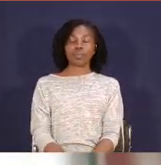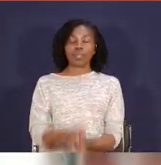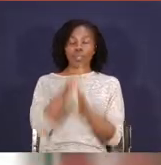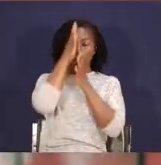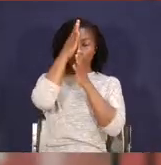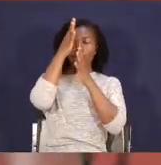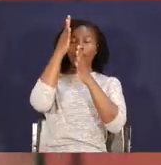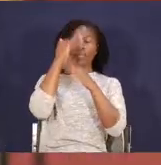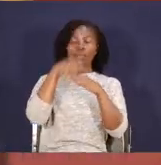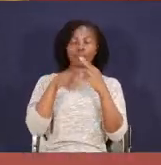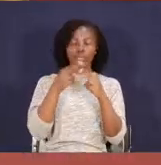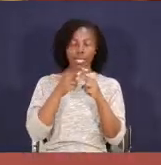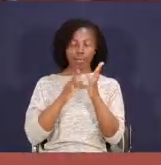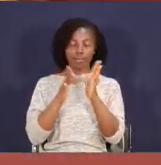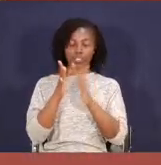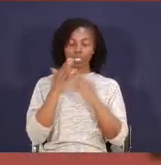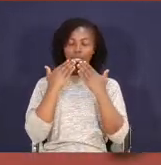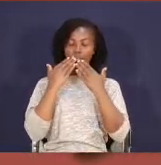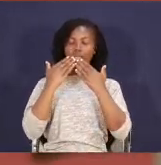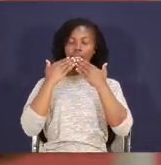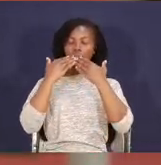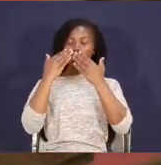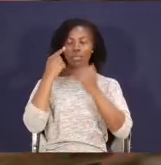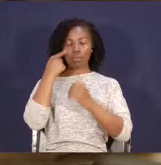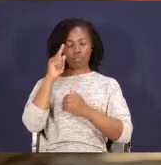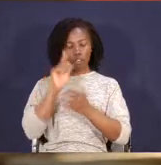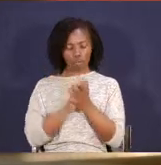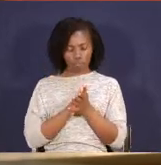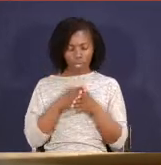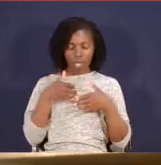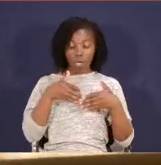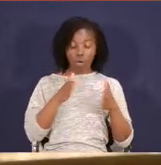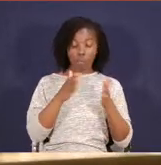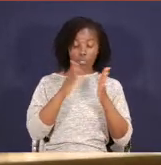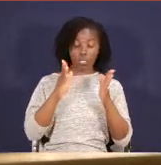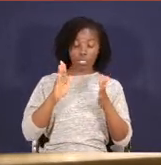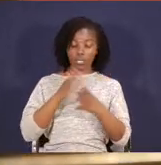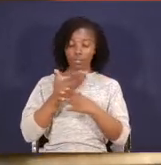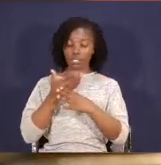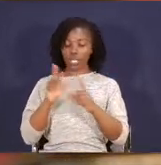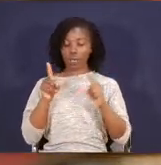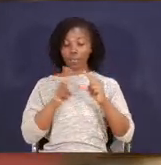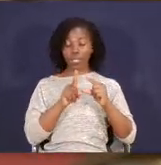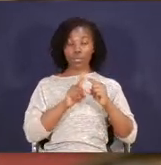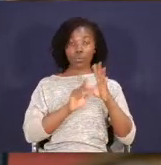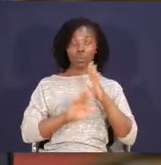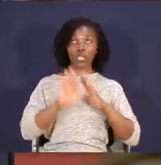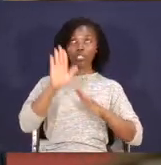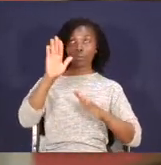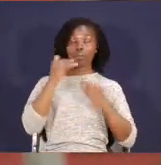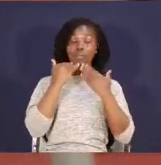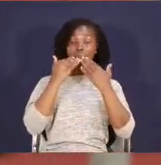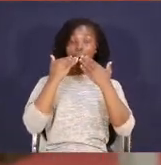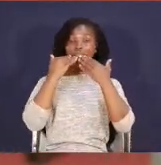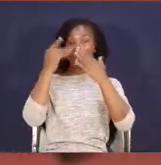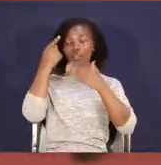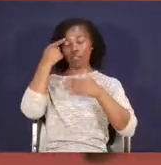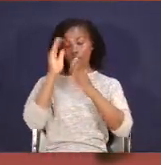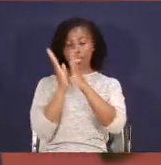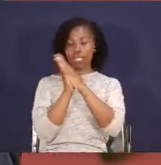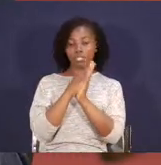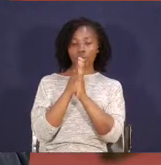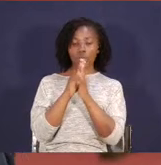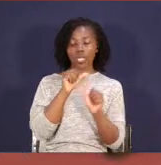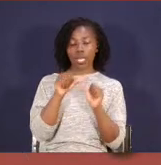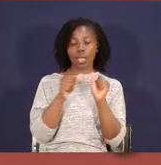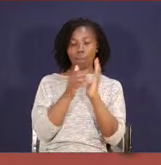Father, in the name of Jesus, I thank you so much for the opportunity to share in your word. And I thank you for the parable of the